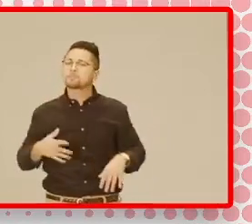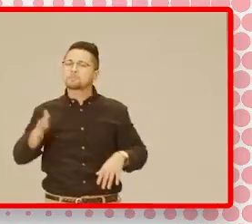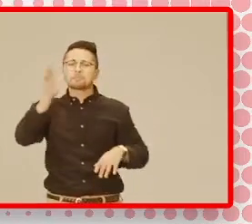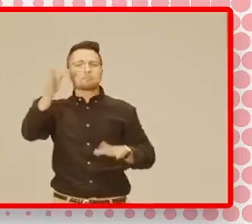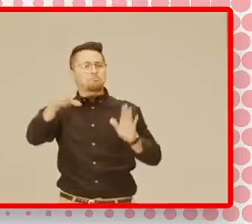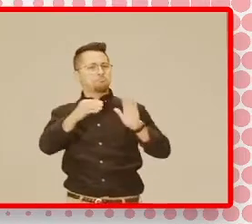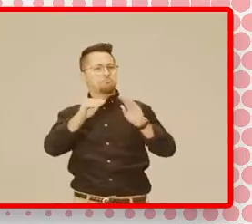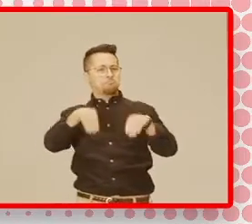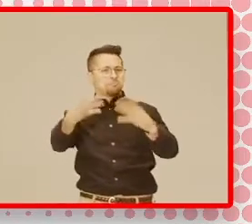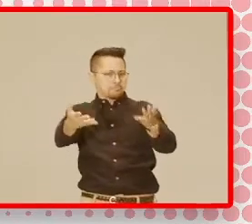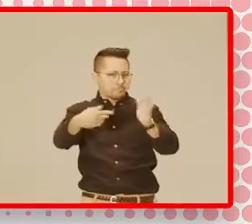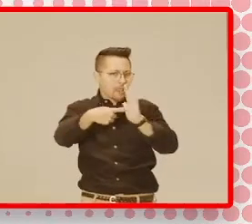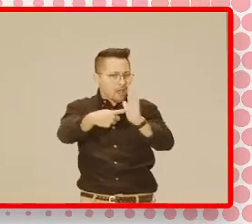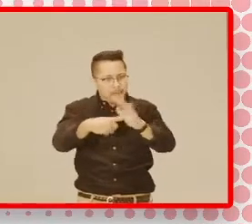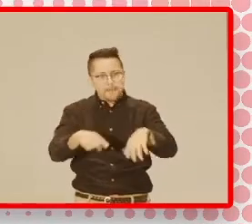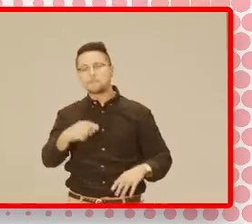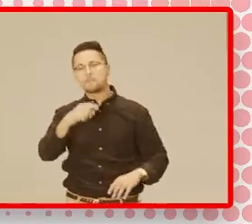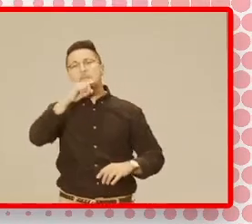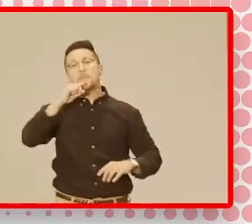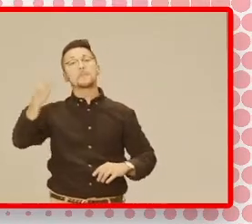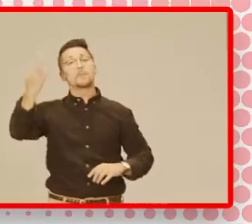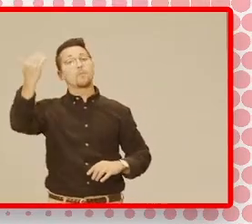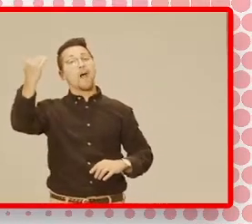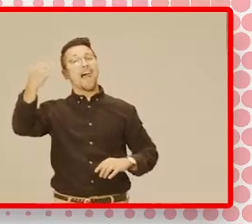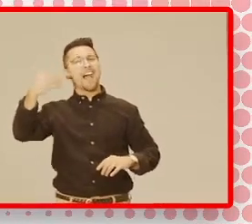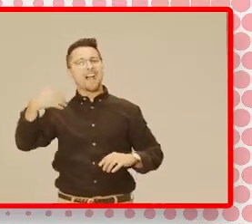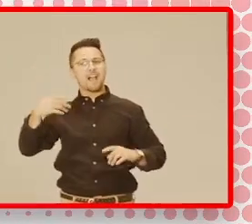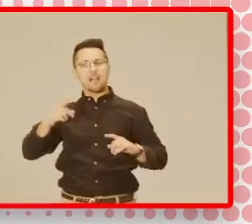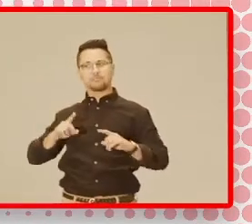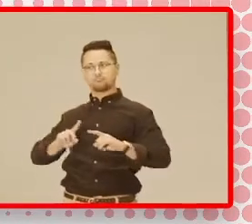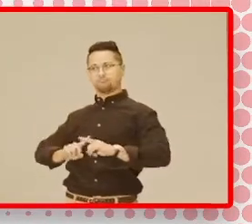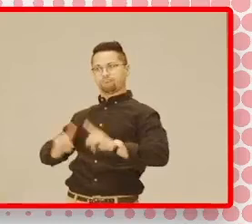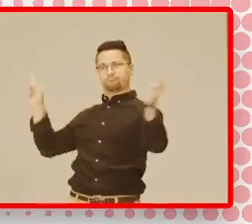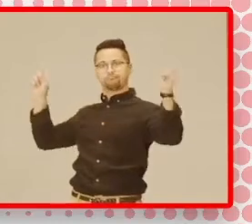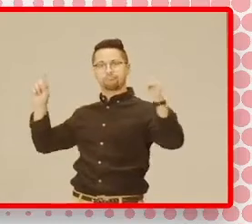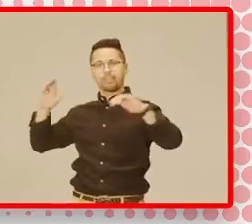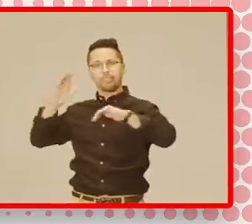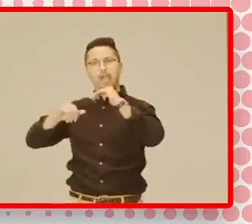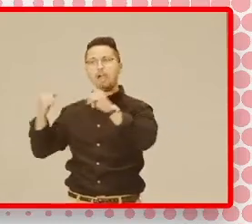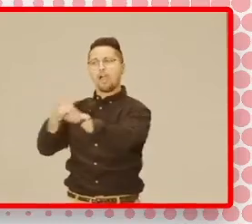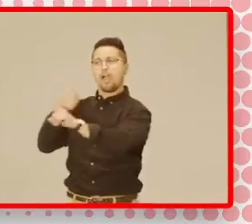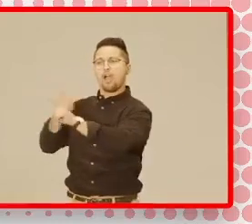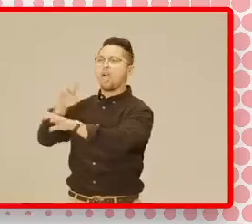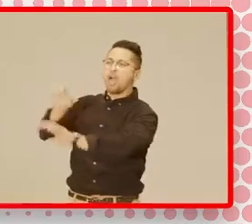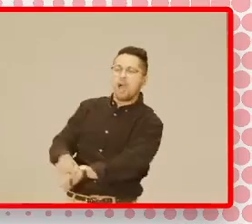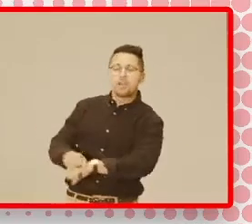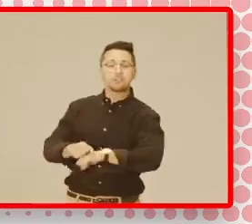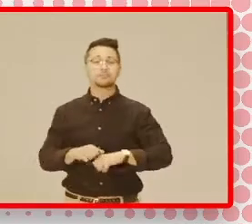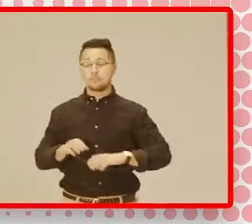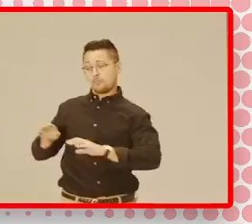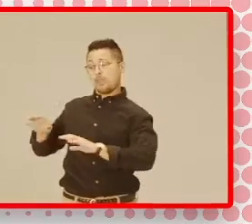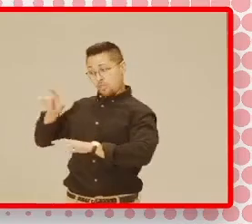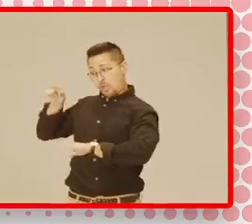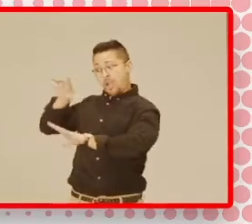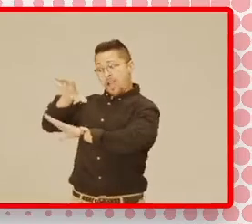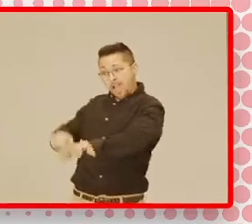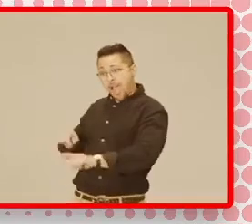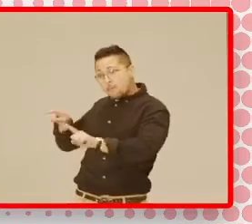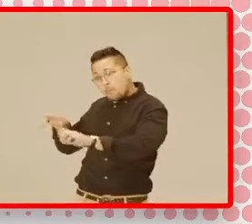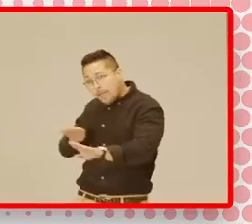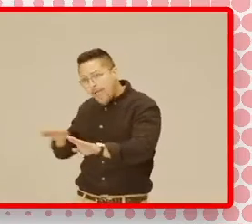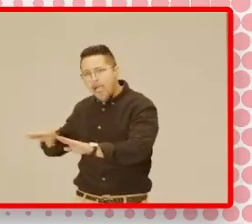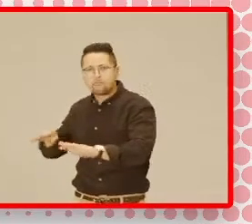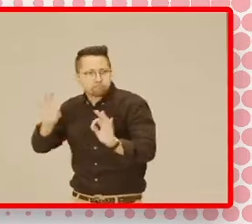different from what we're normally thinking about when it comes to habits. Behavior habits are good. We should all have